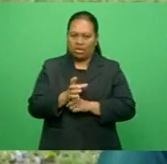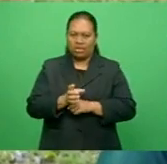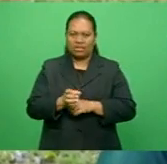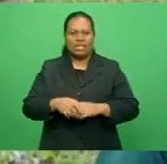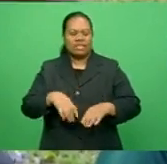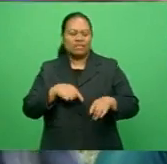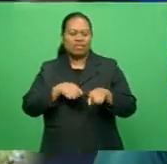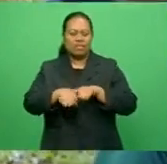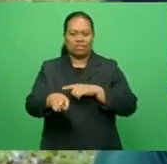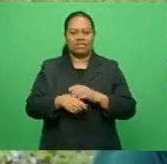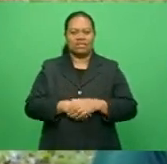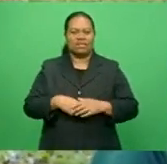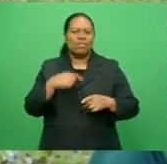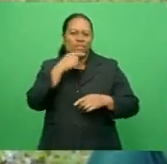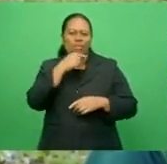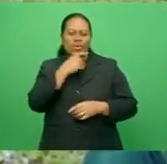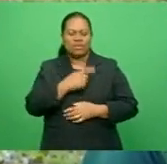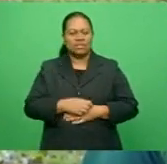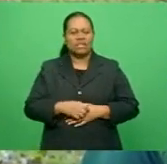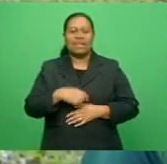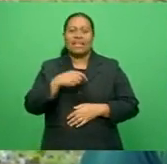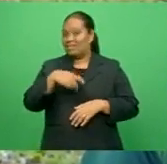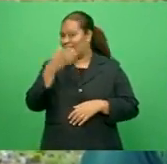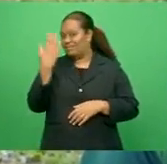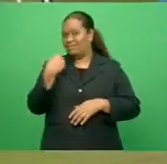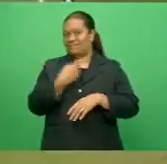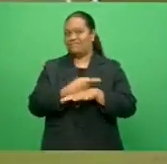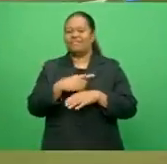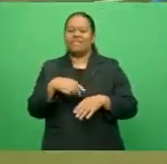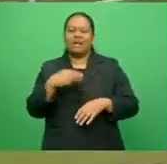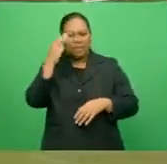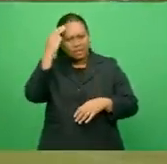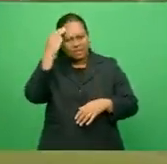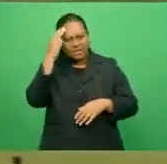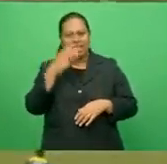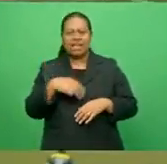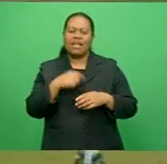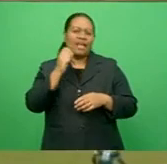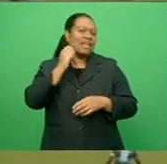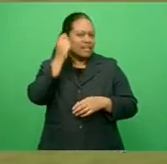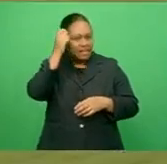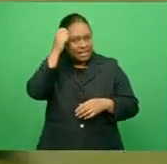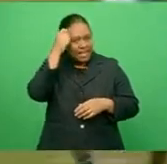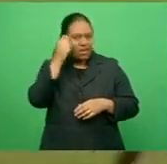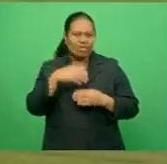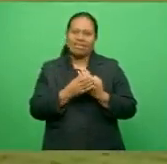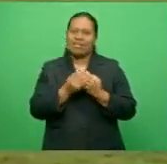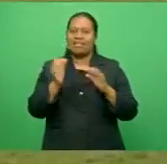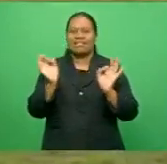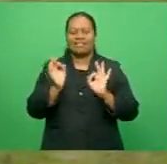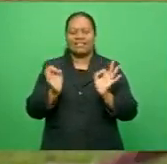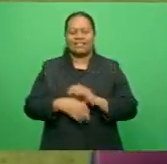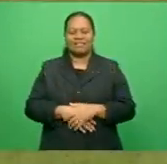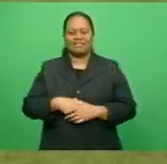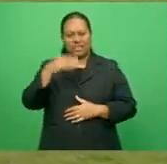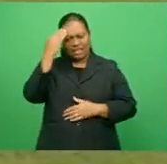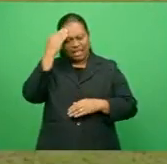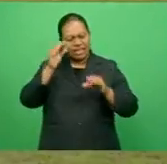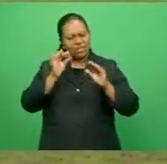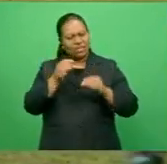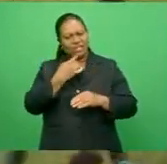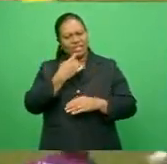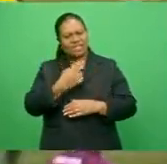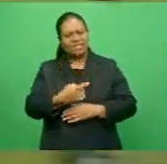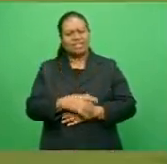Spiritually, the boys working because last week we didn't have any yellow cards. We work on the mental toughness and also our running lines. Head coach Samison